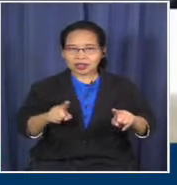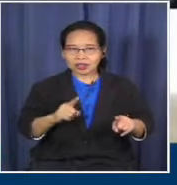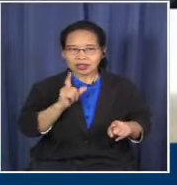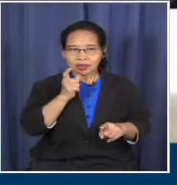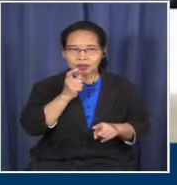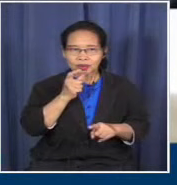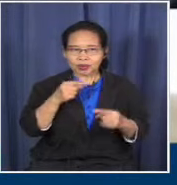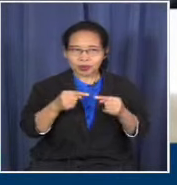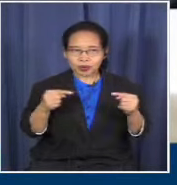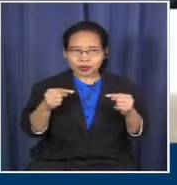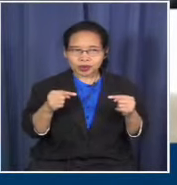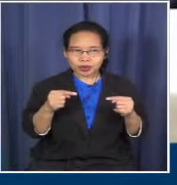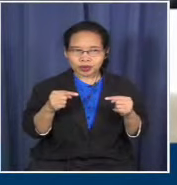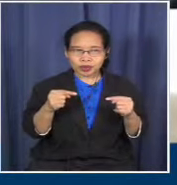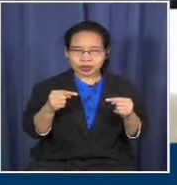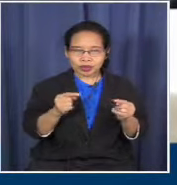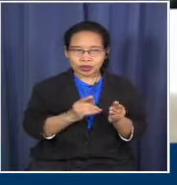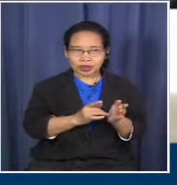etc.